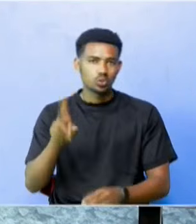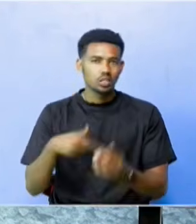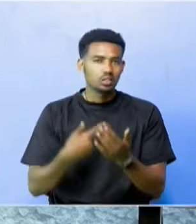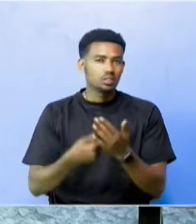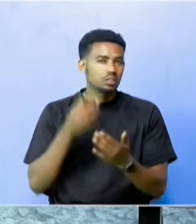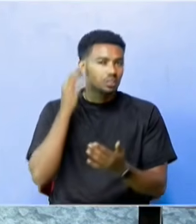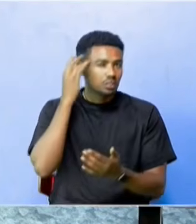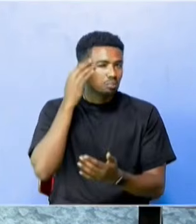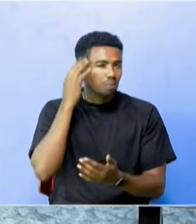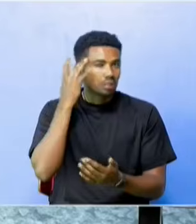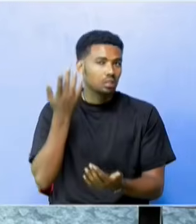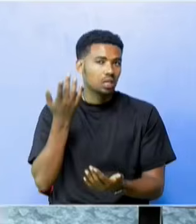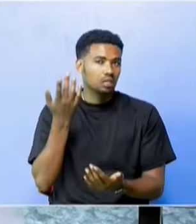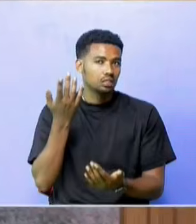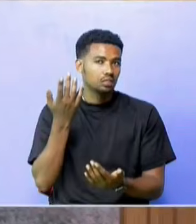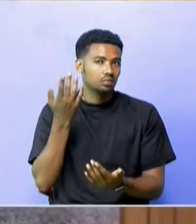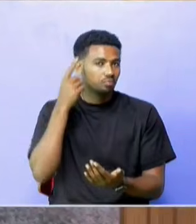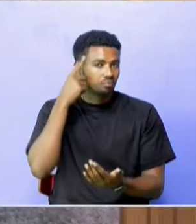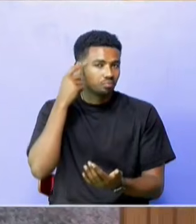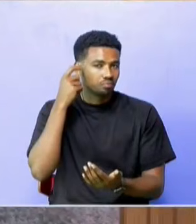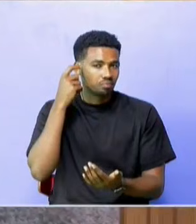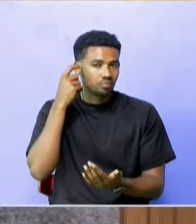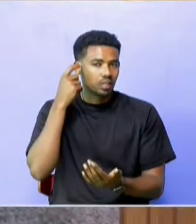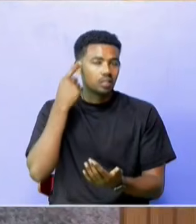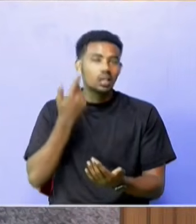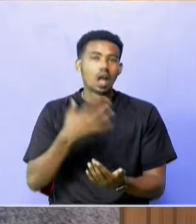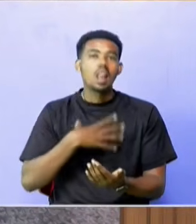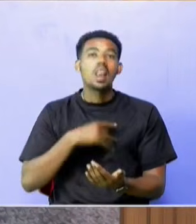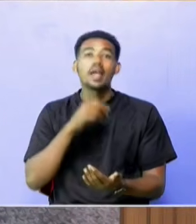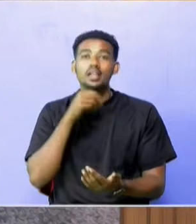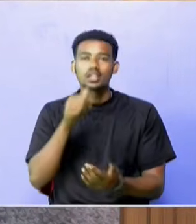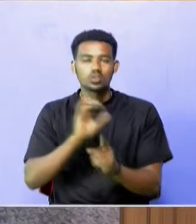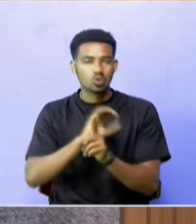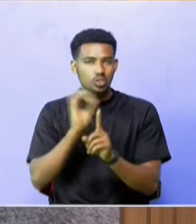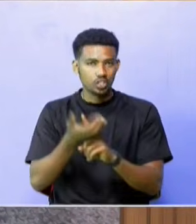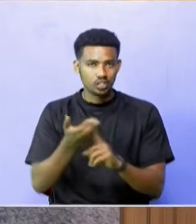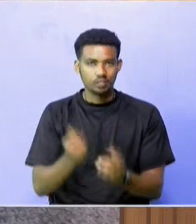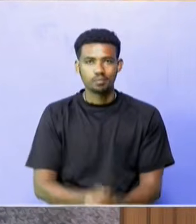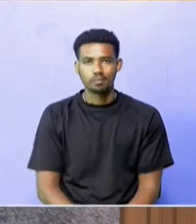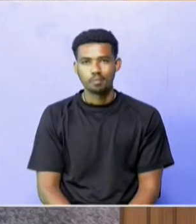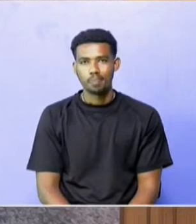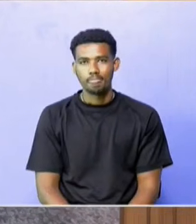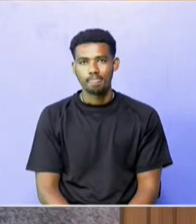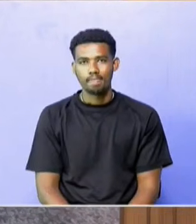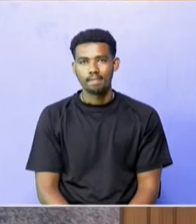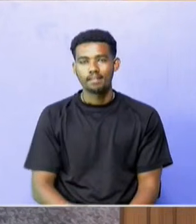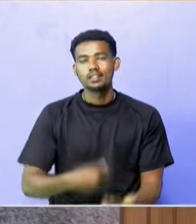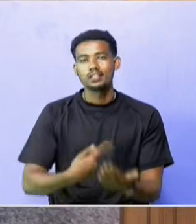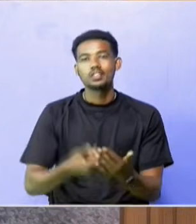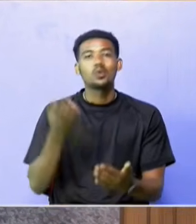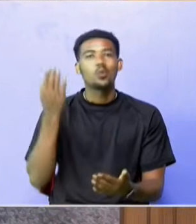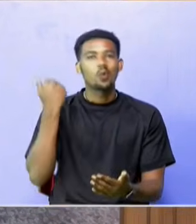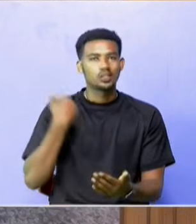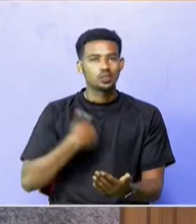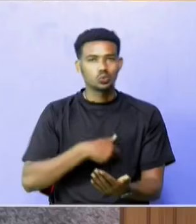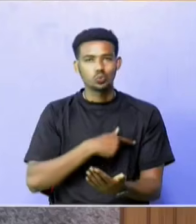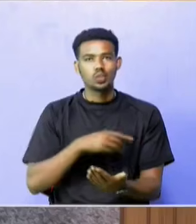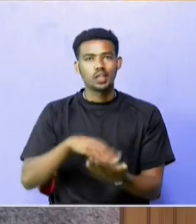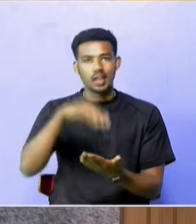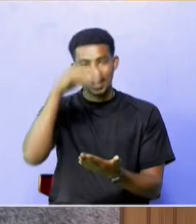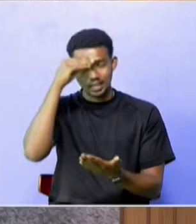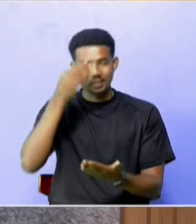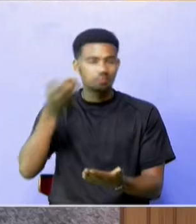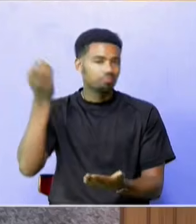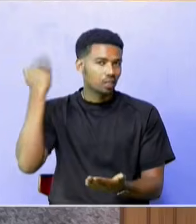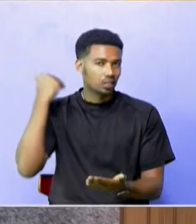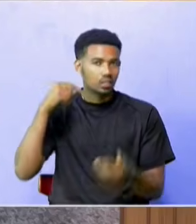condition or unlikely condition. That was what we have seen last time. And today we're going